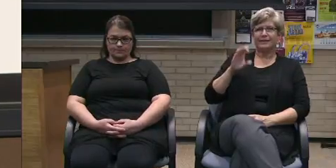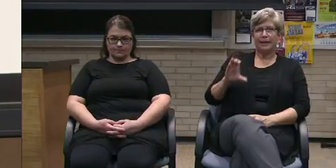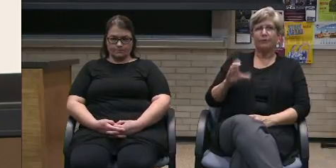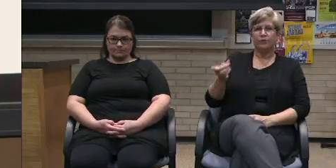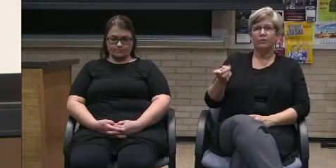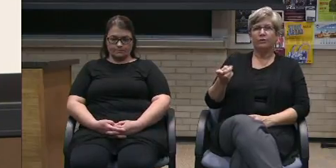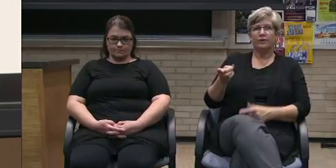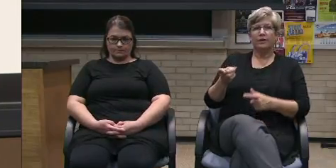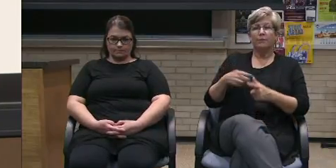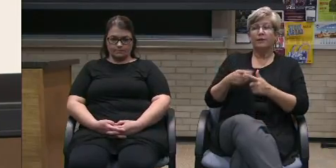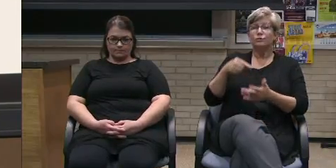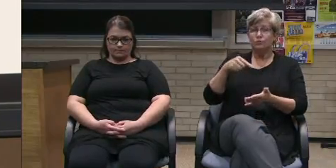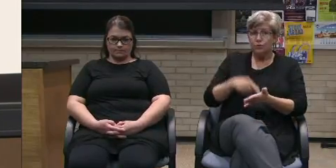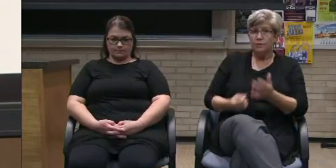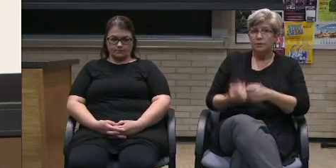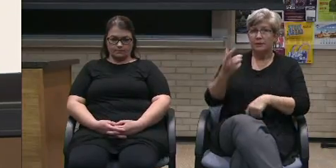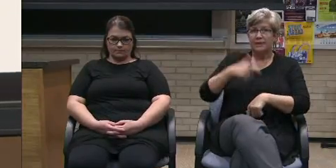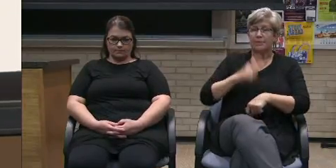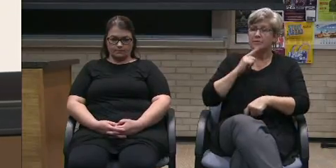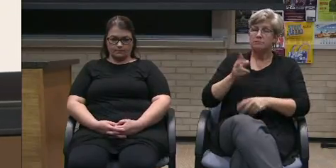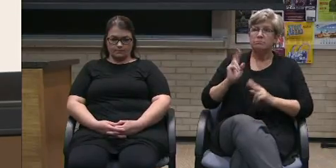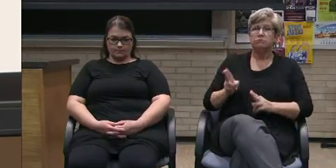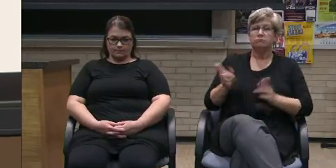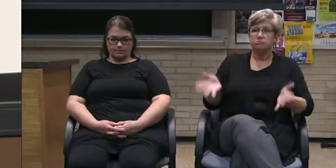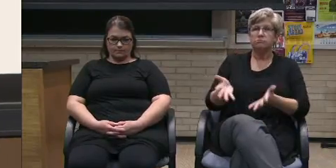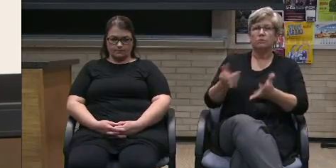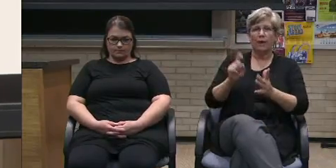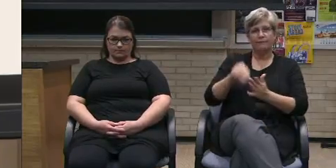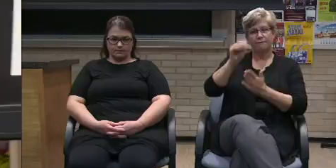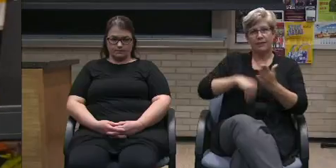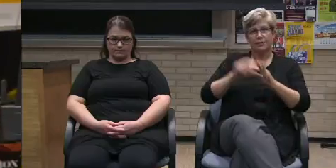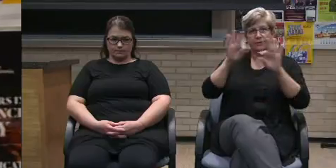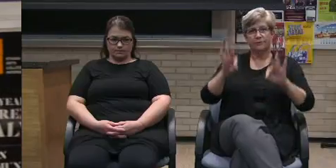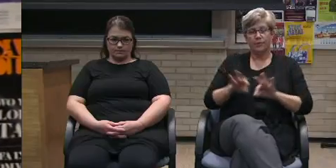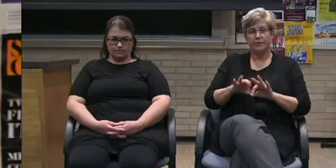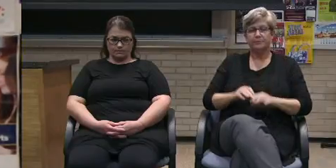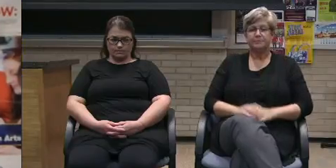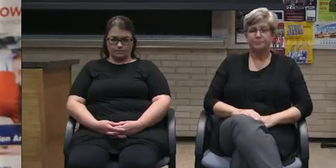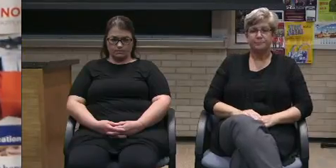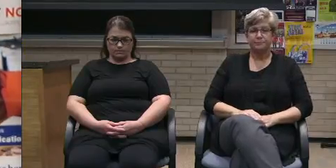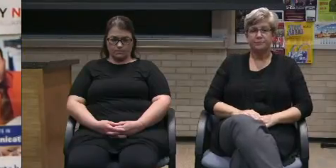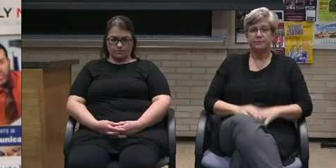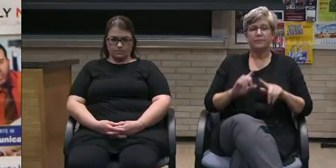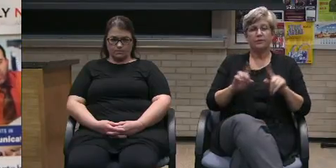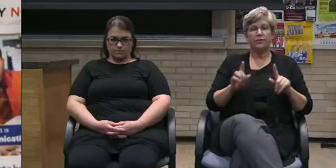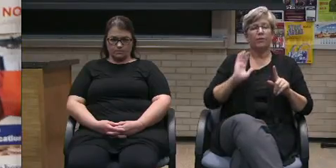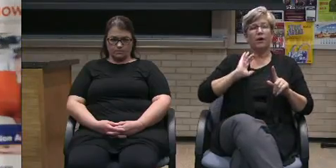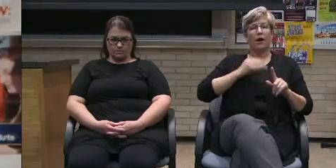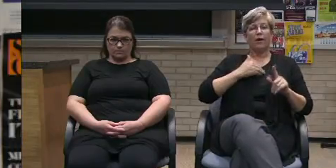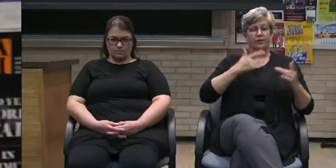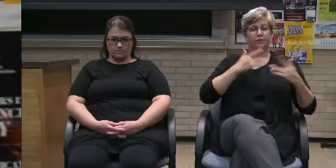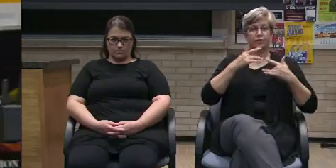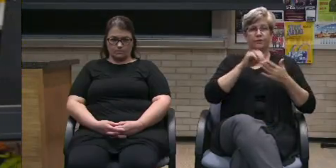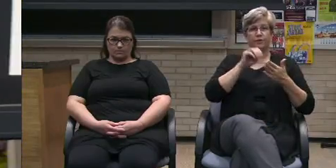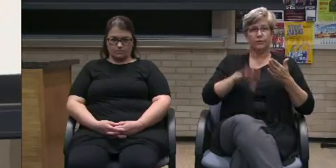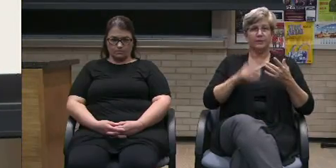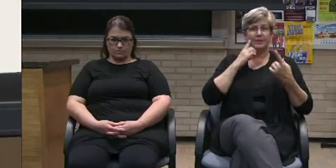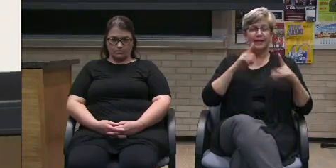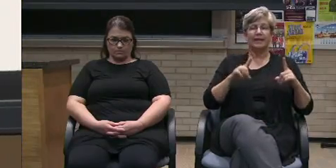to work. You know, what can we do with you? So again, as a concern for student success, can we make that default